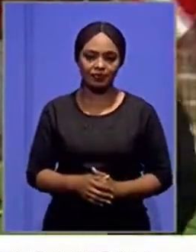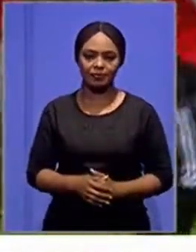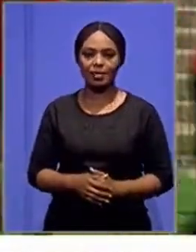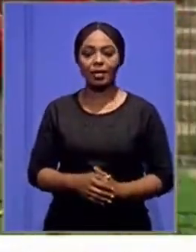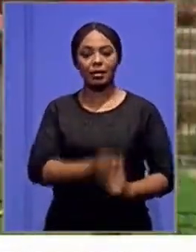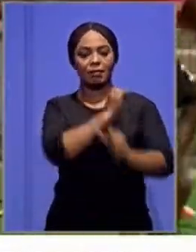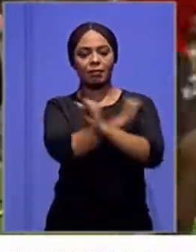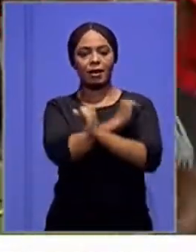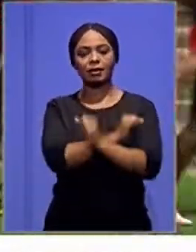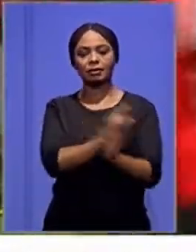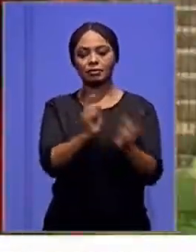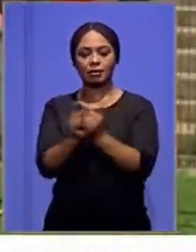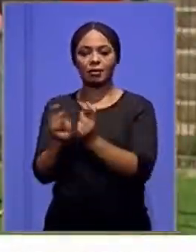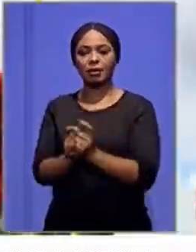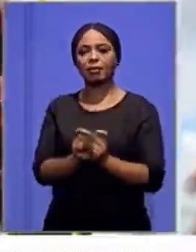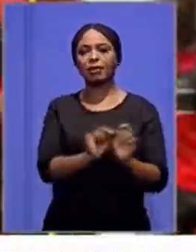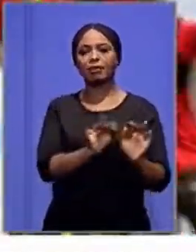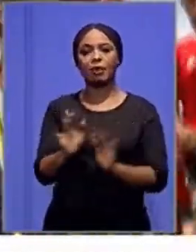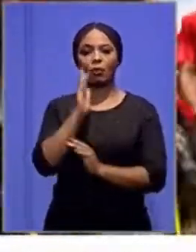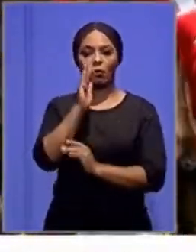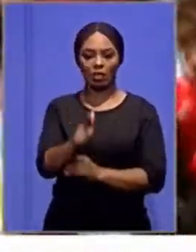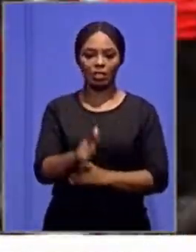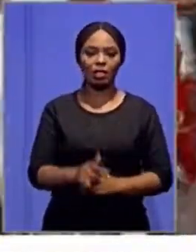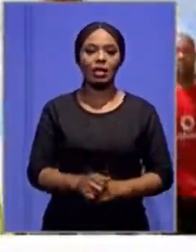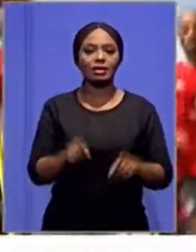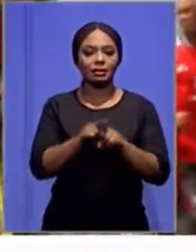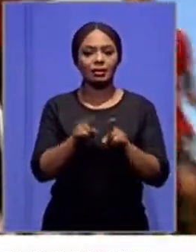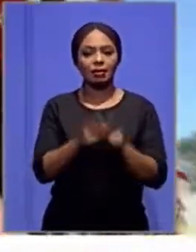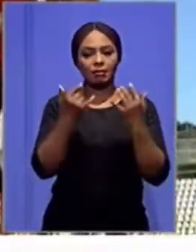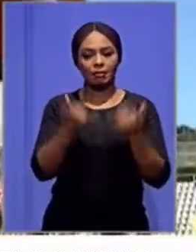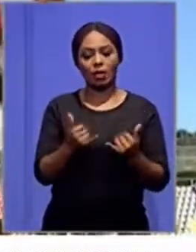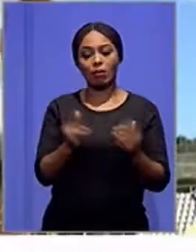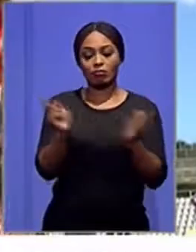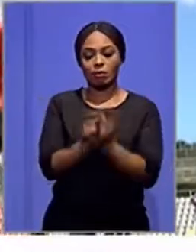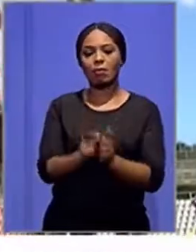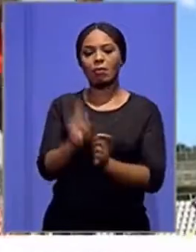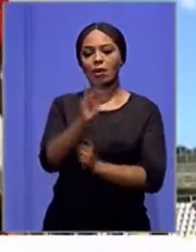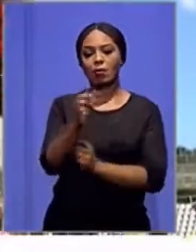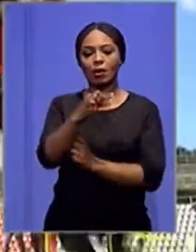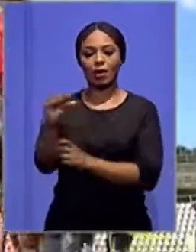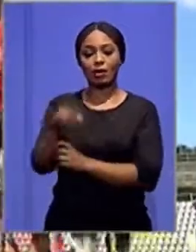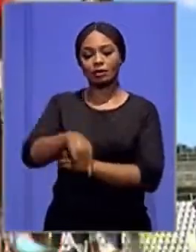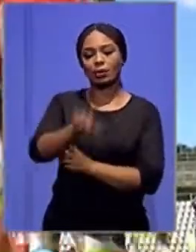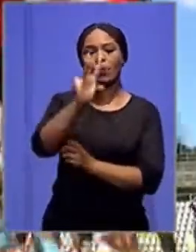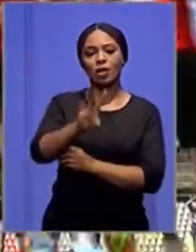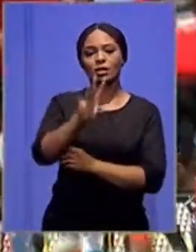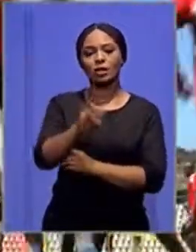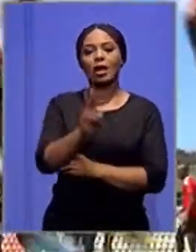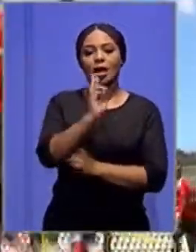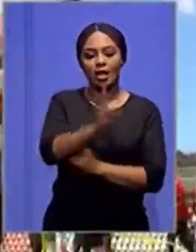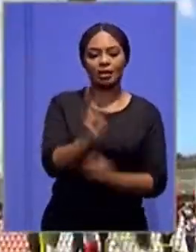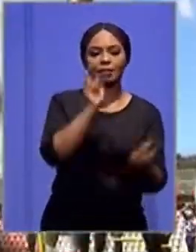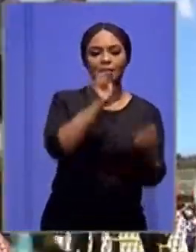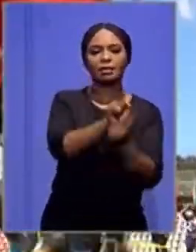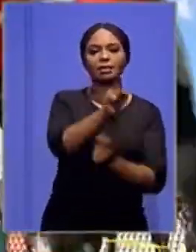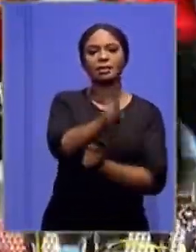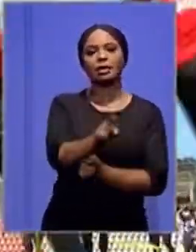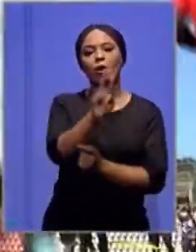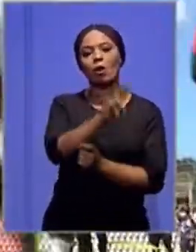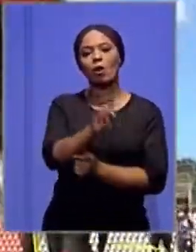tše seswai mo sehleng se. Morago ga papadi le Marumo Gallants ka Laboraro, Pirates e etelwa ke sehlopha sa